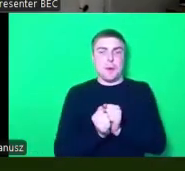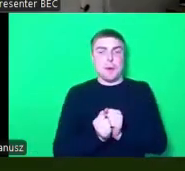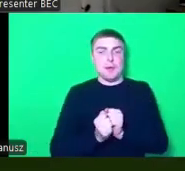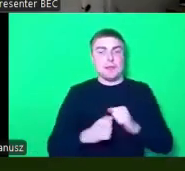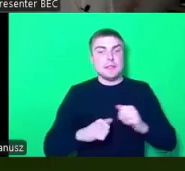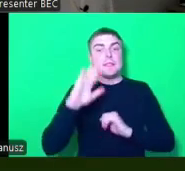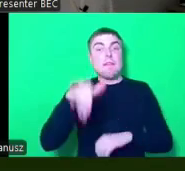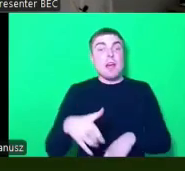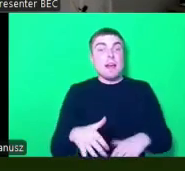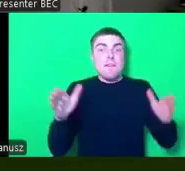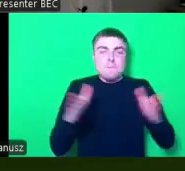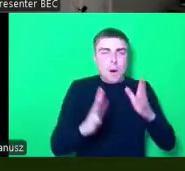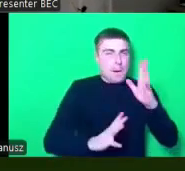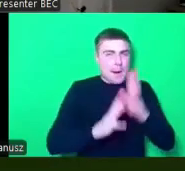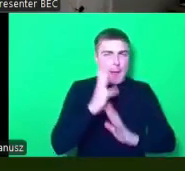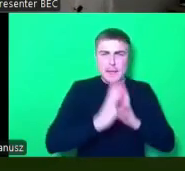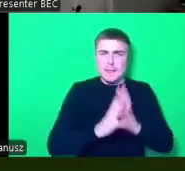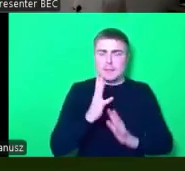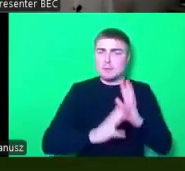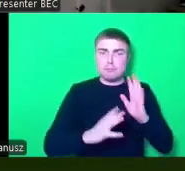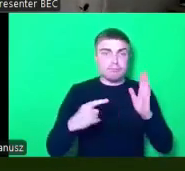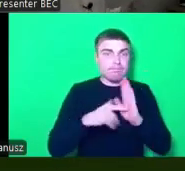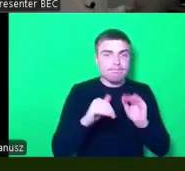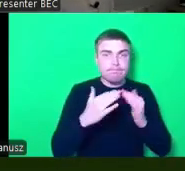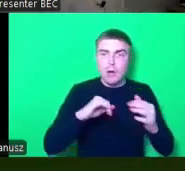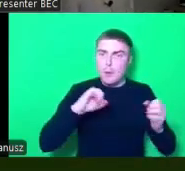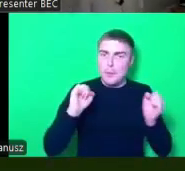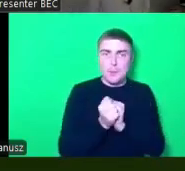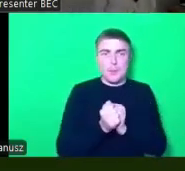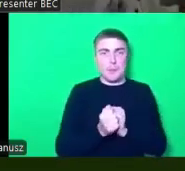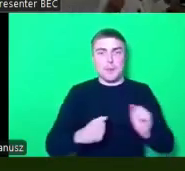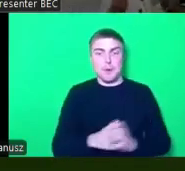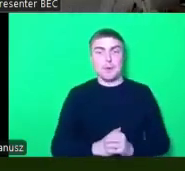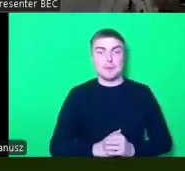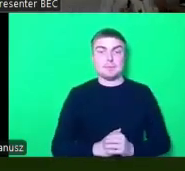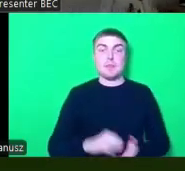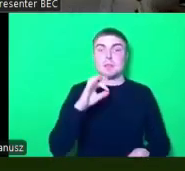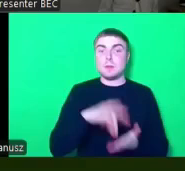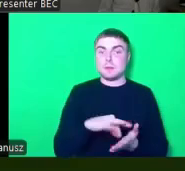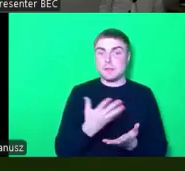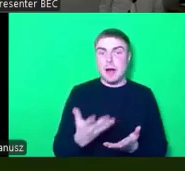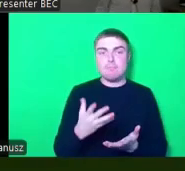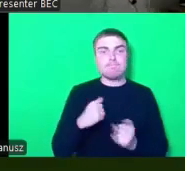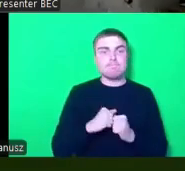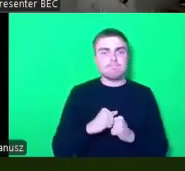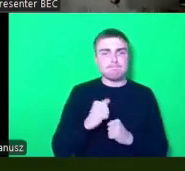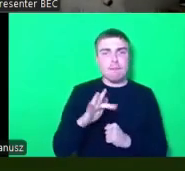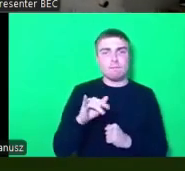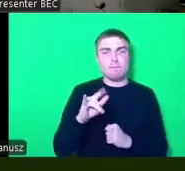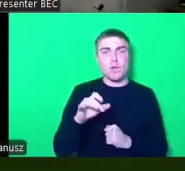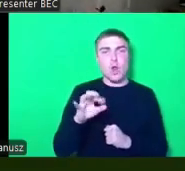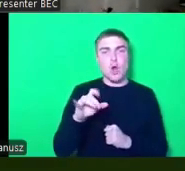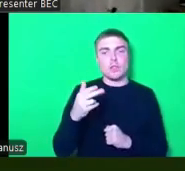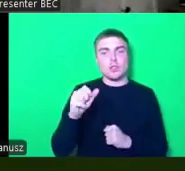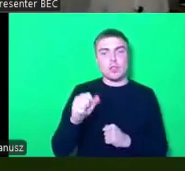mature forests, it's even more extreme. So this physiological temperature, what humans really feel, the cooling